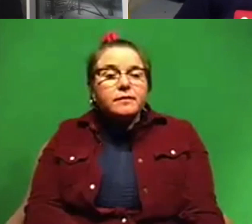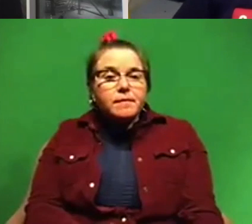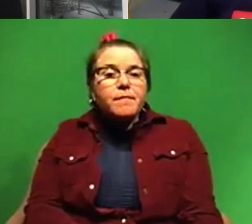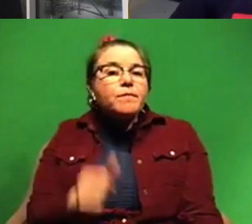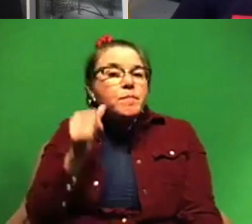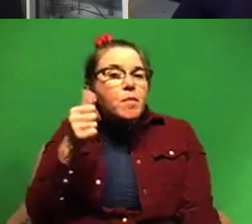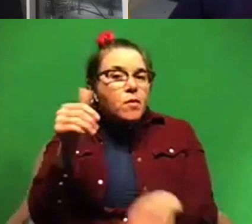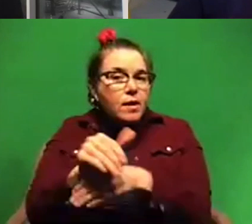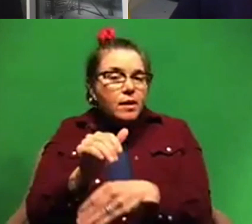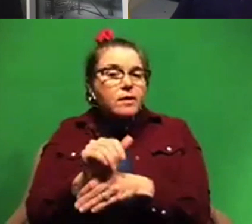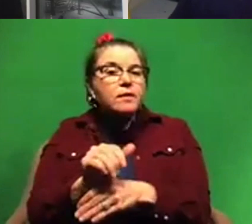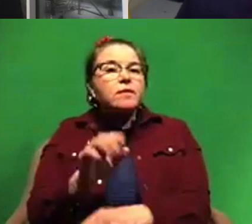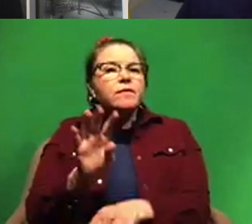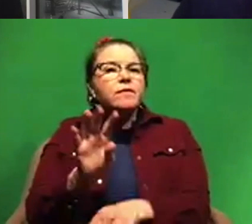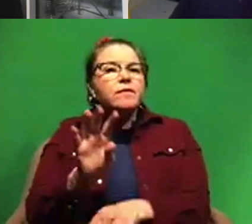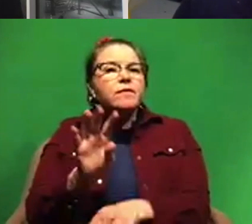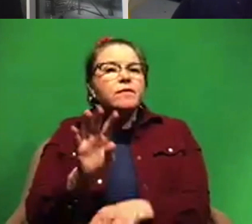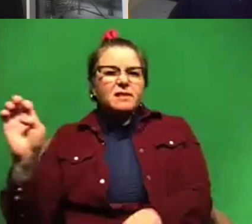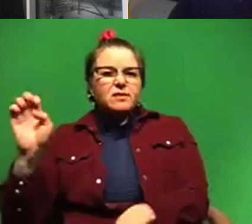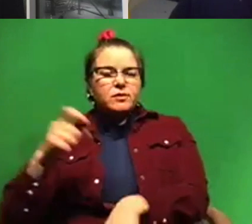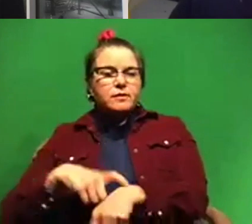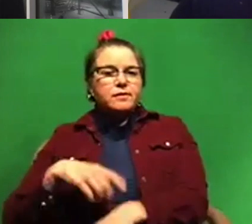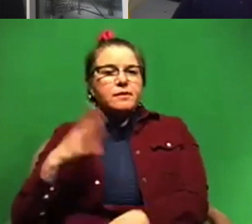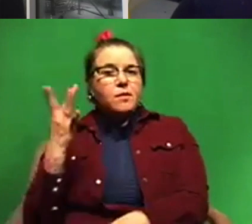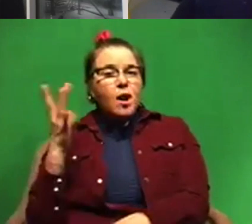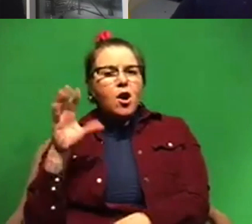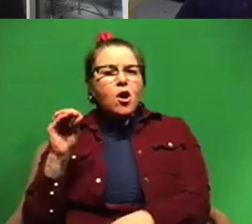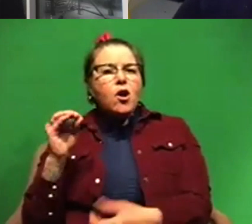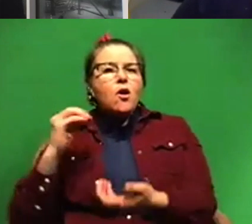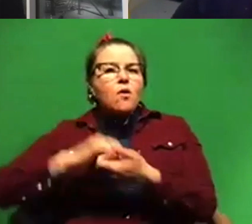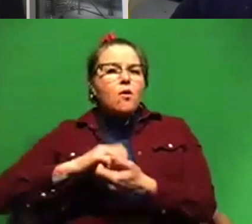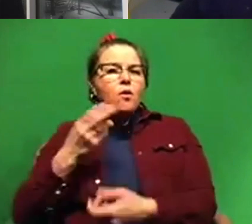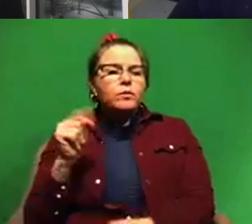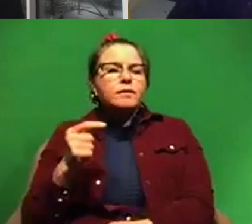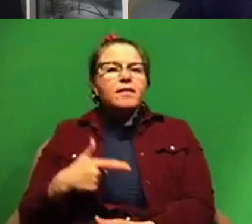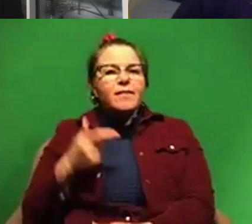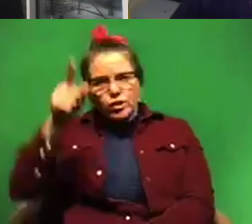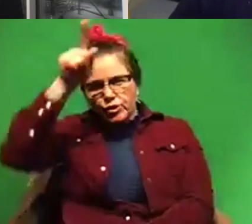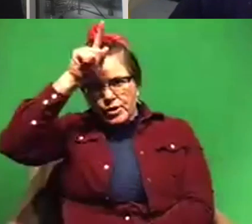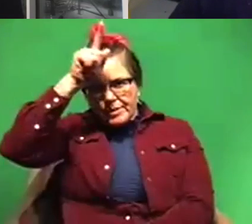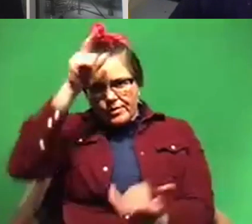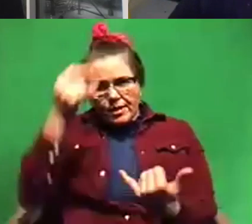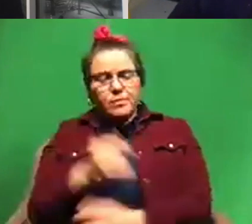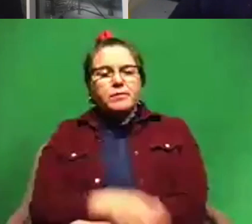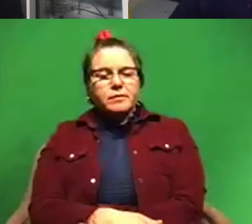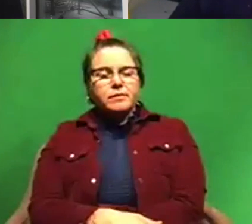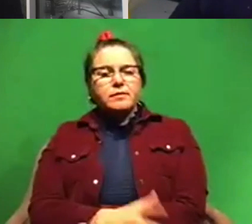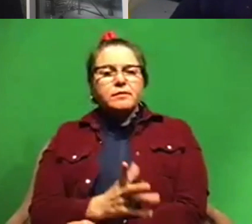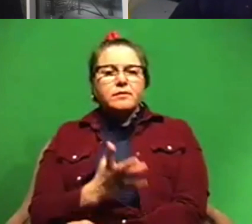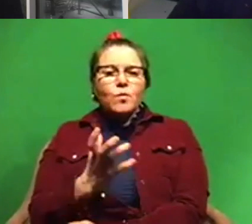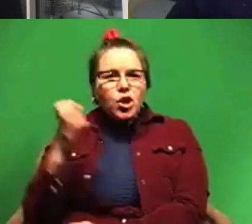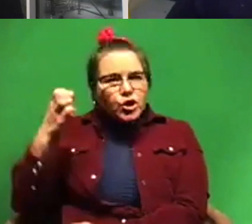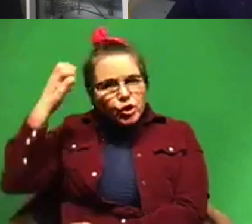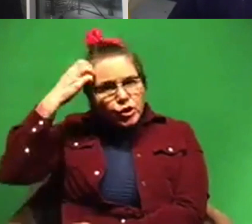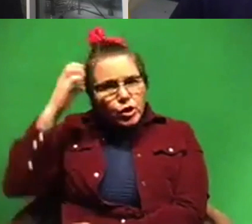4 p.m. Eastern because our co-host tomorrow is living in Germany. And so we want Europe and the UK to be able to attend